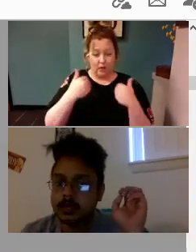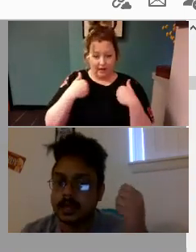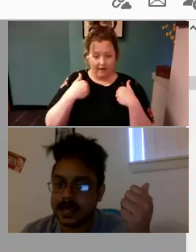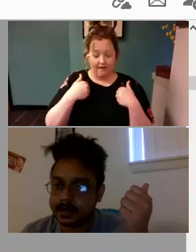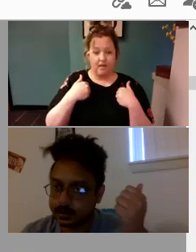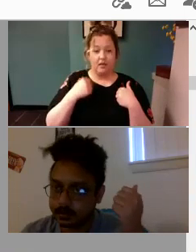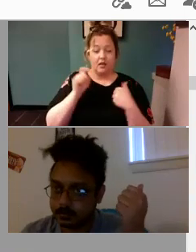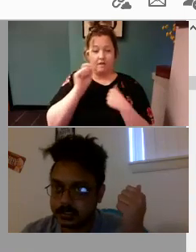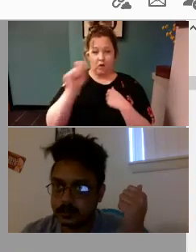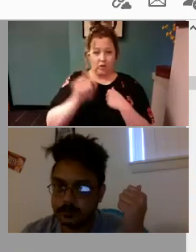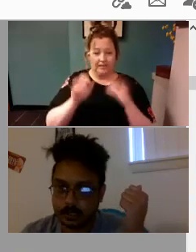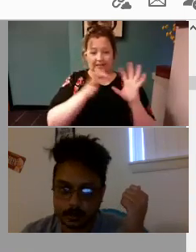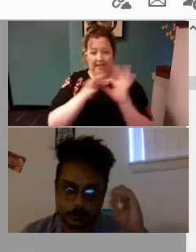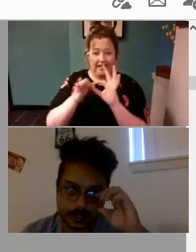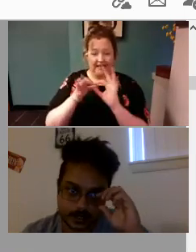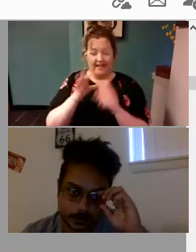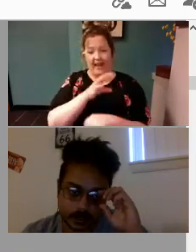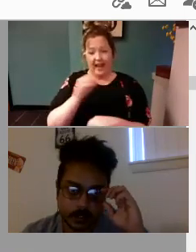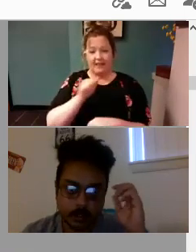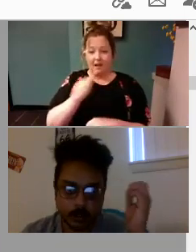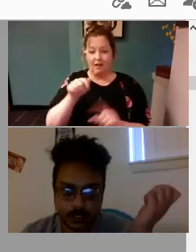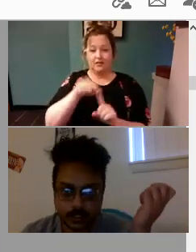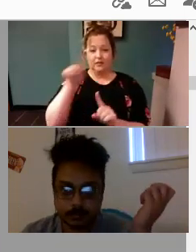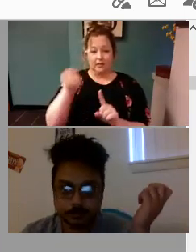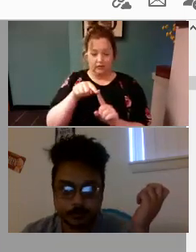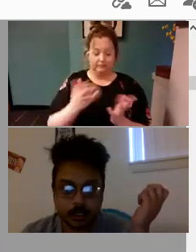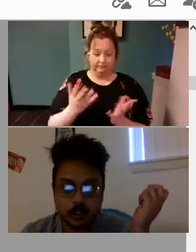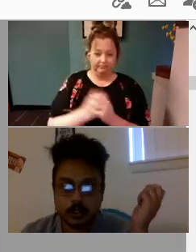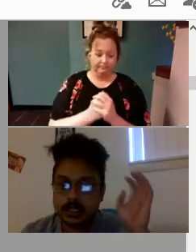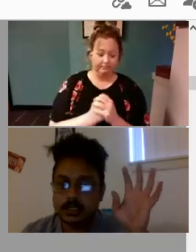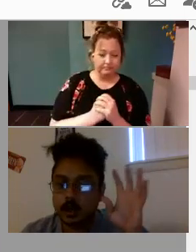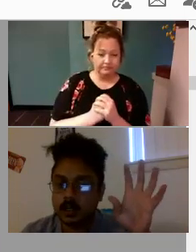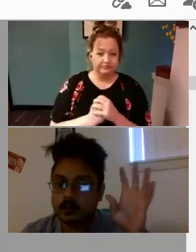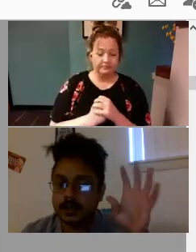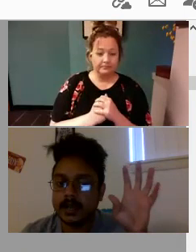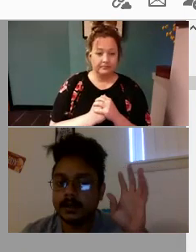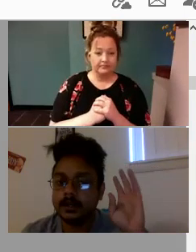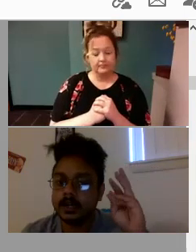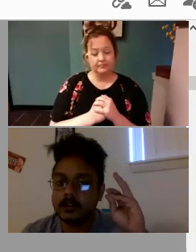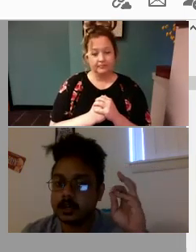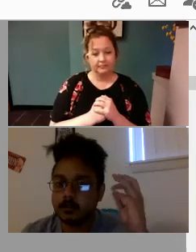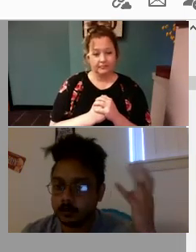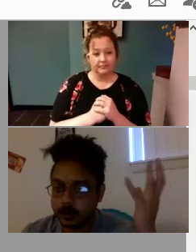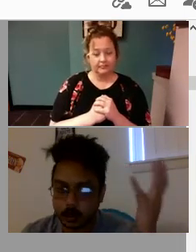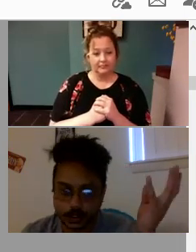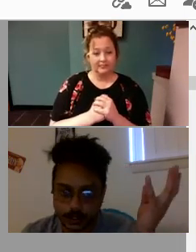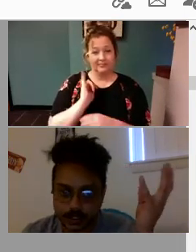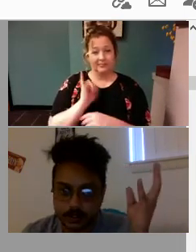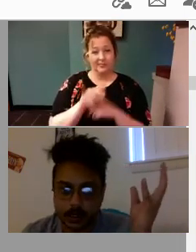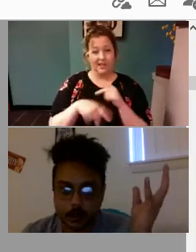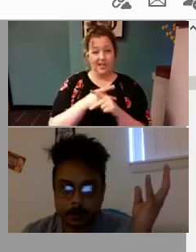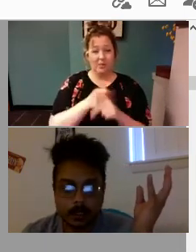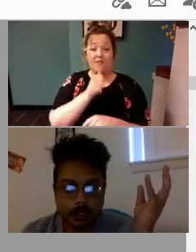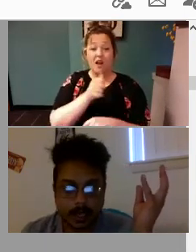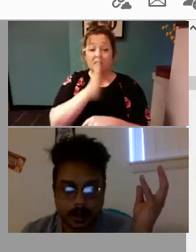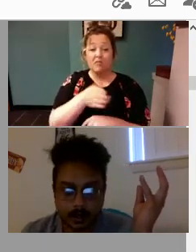it has to be an acyclic set of vertices or edges. So these sort of undirected graphs are what we call